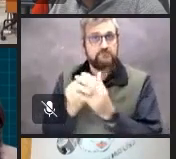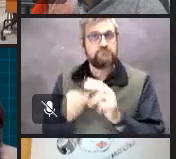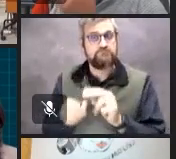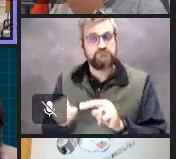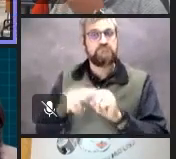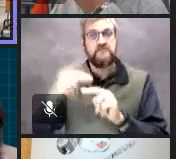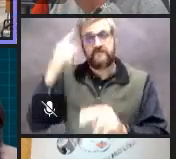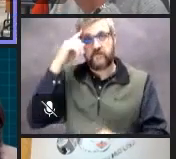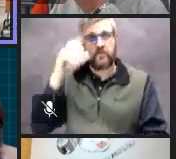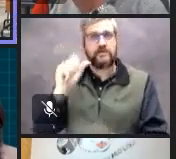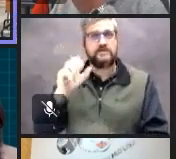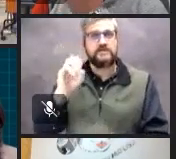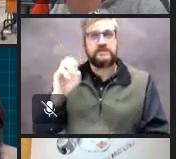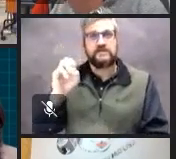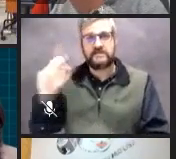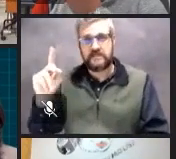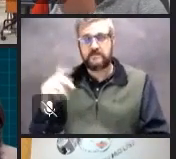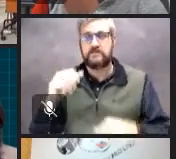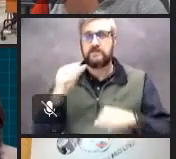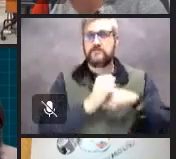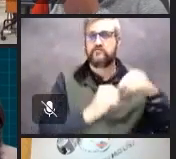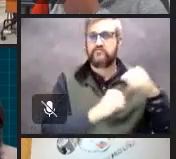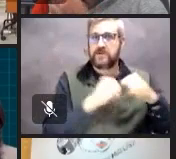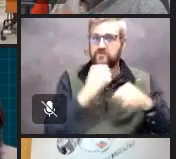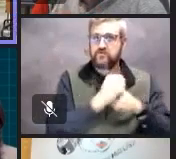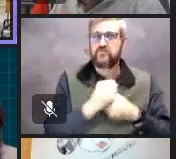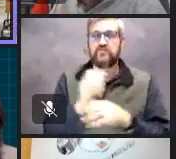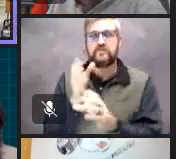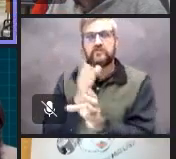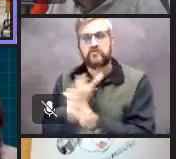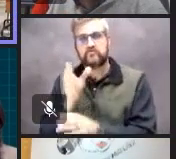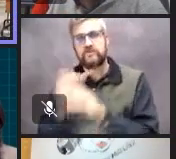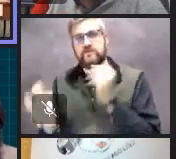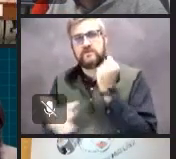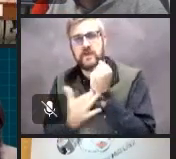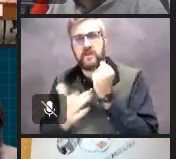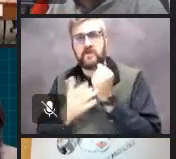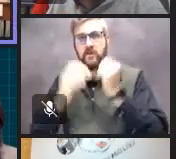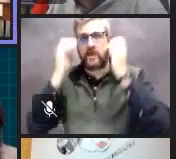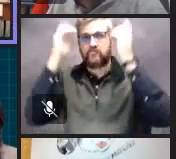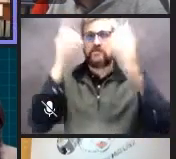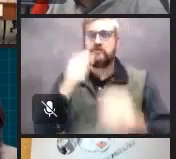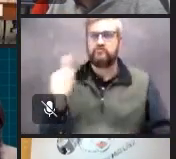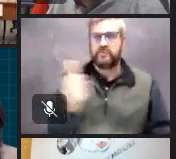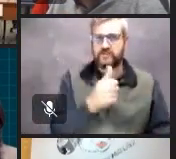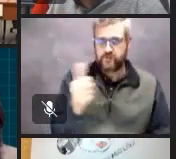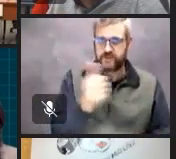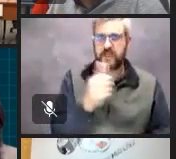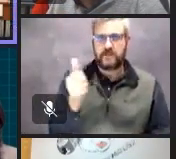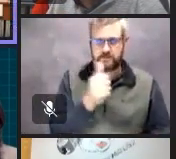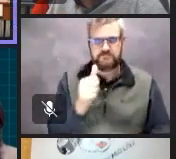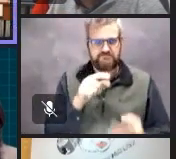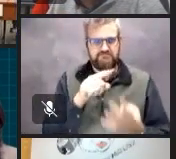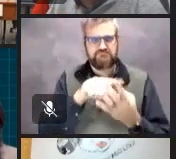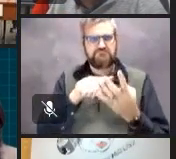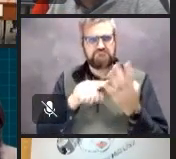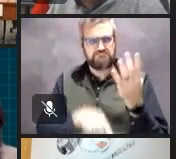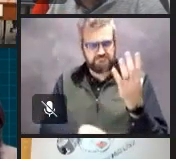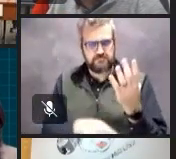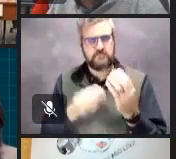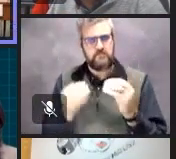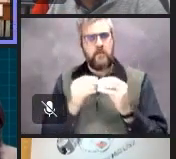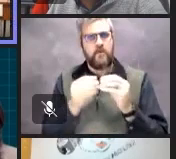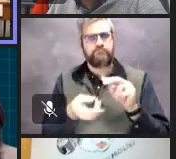SEEK and in construction and in career technical education and in transportation, some areas such as those that